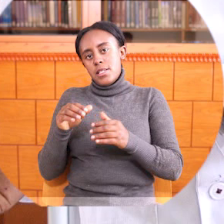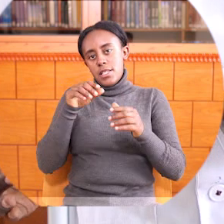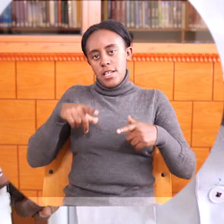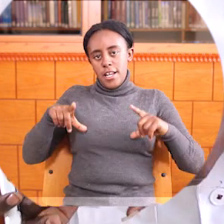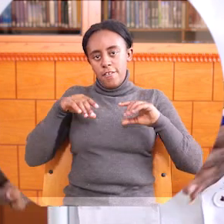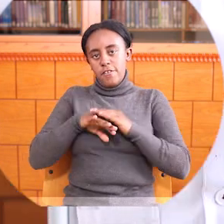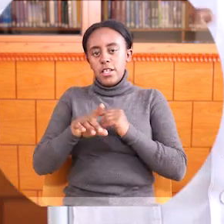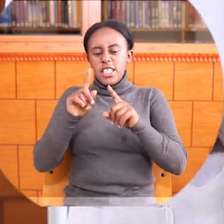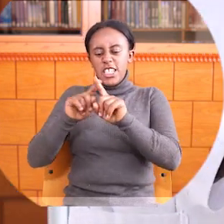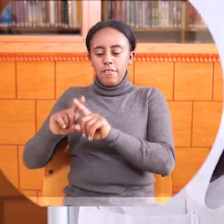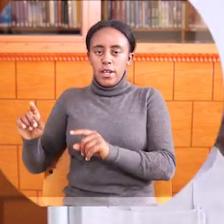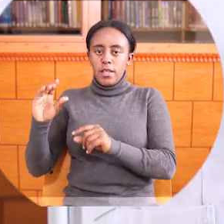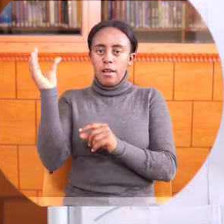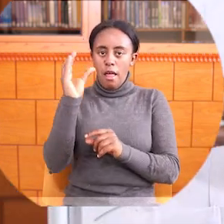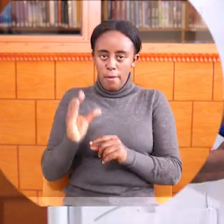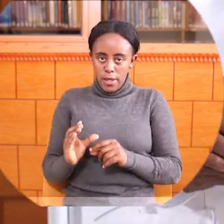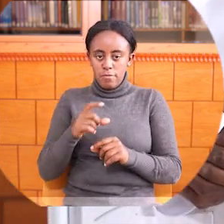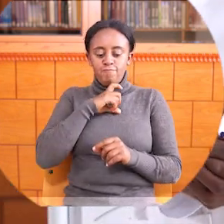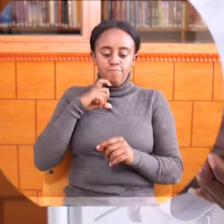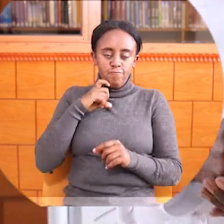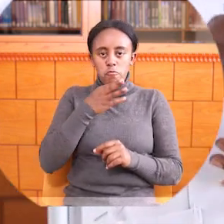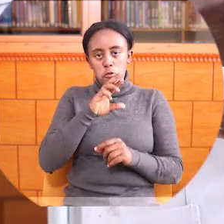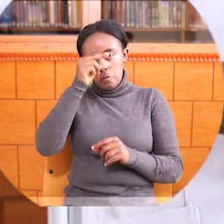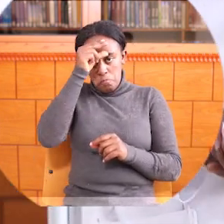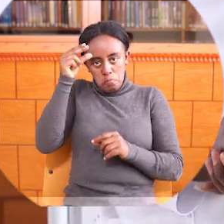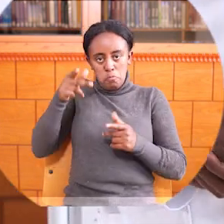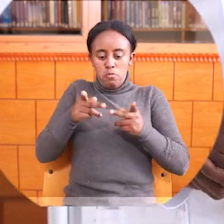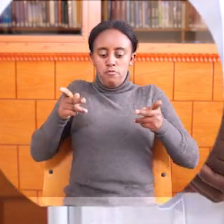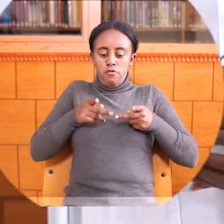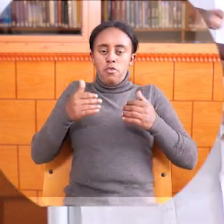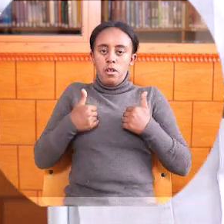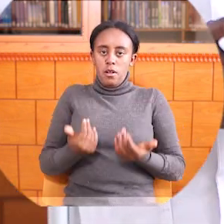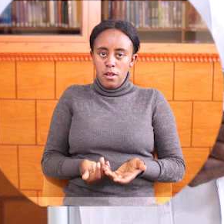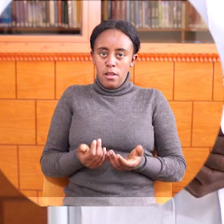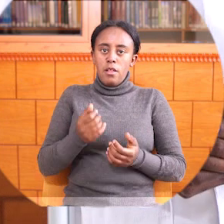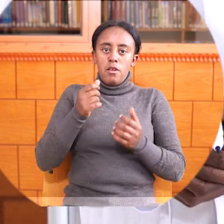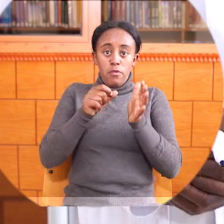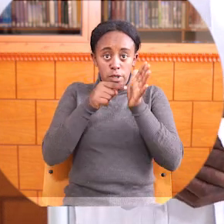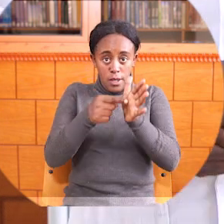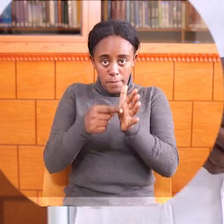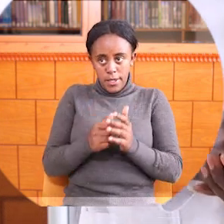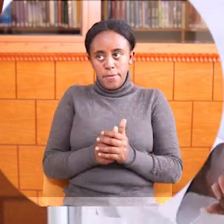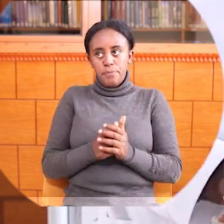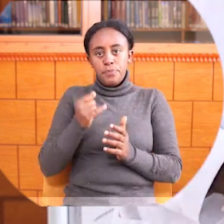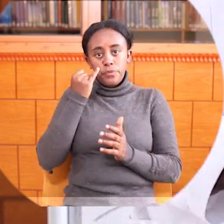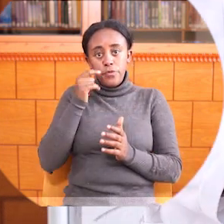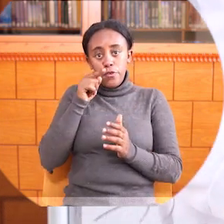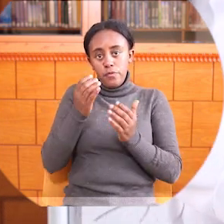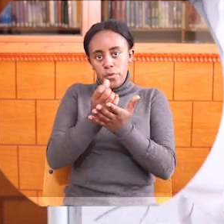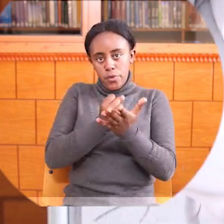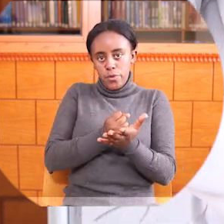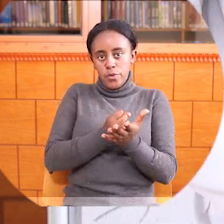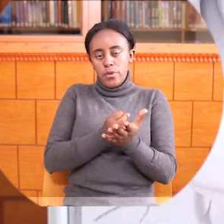different climate from the wet to dry place. For example, if you take a plant